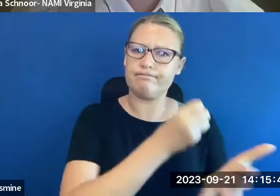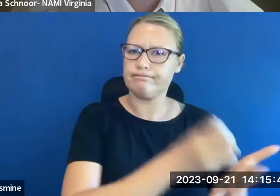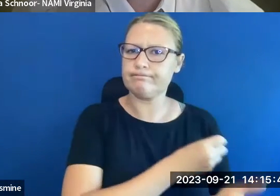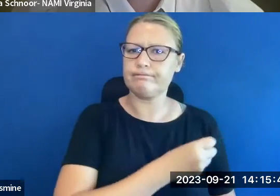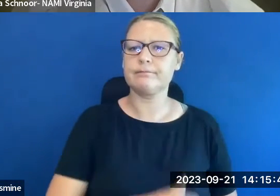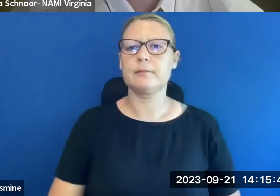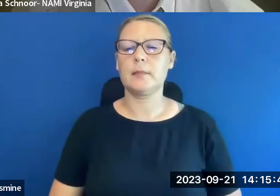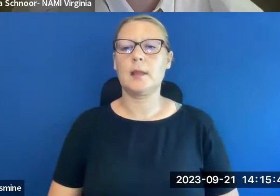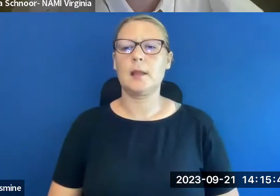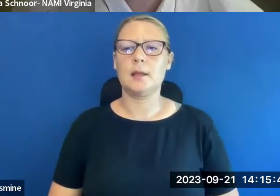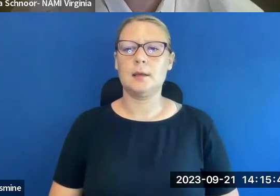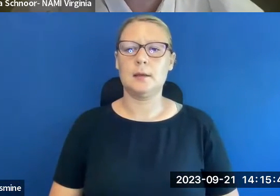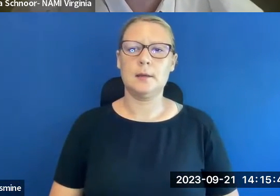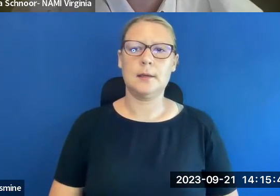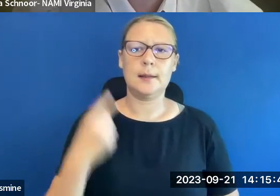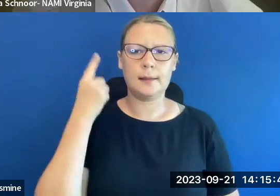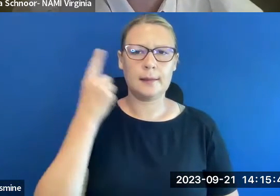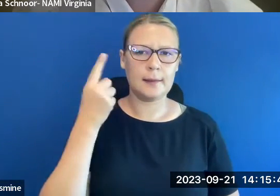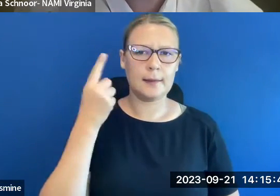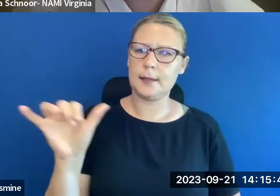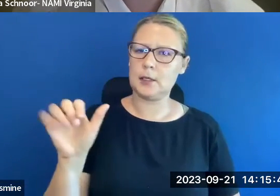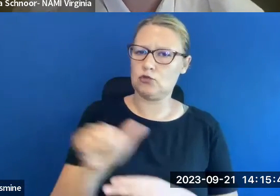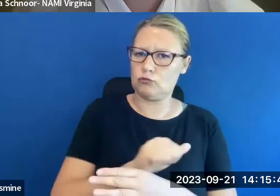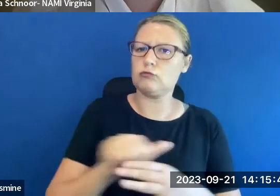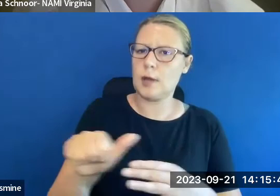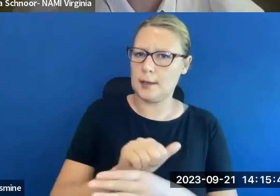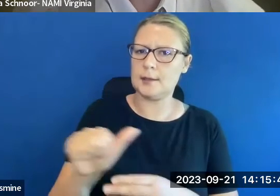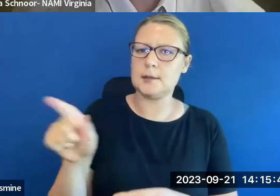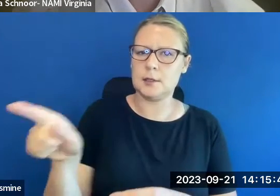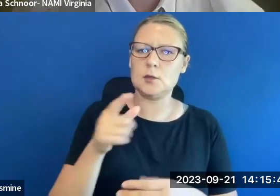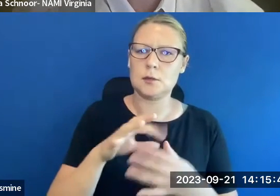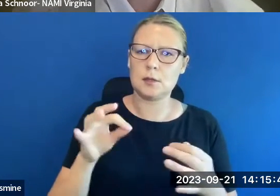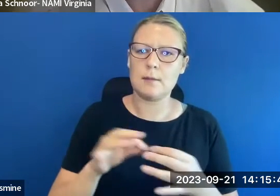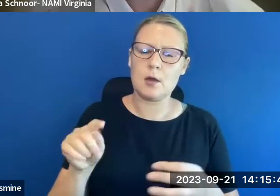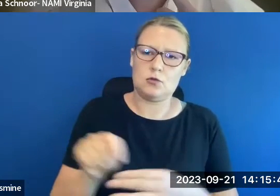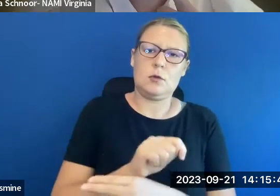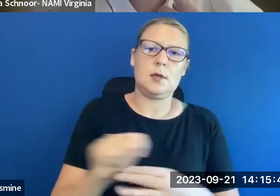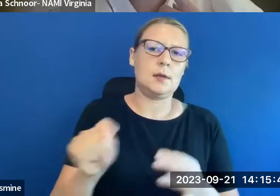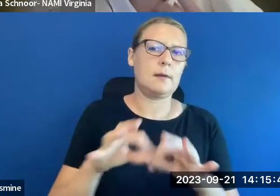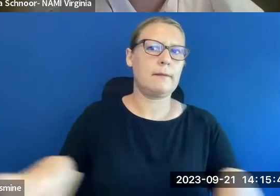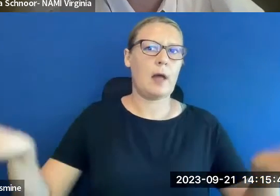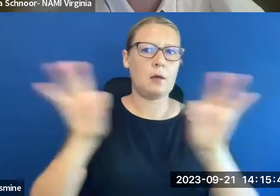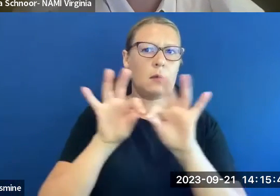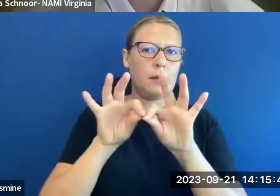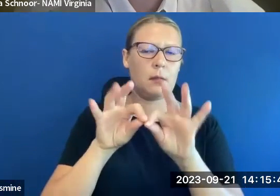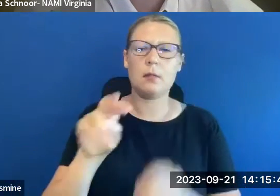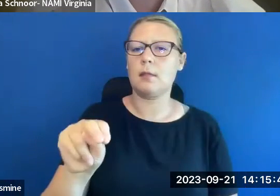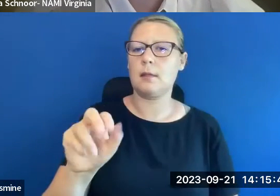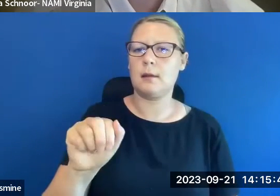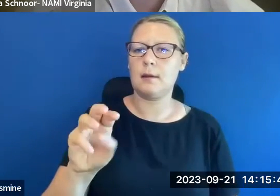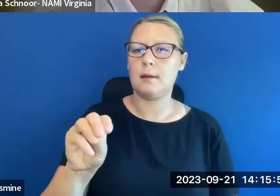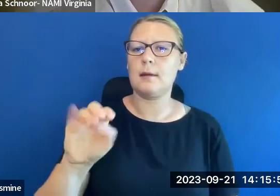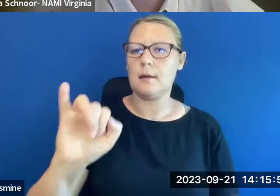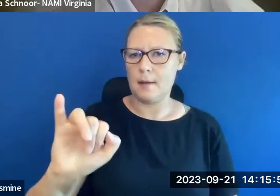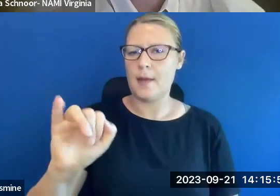But I do think having trainings like that can be really valuable. NAMI actually also does